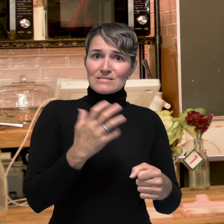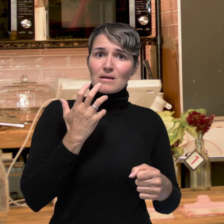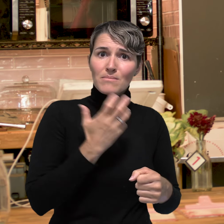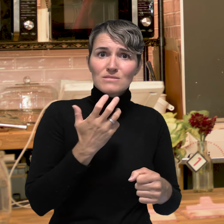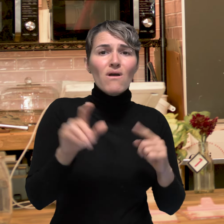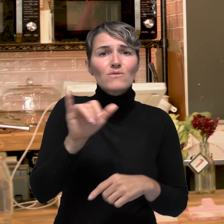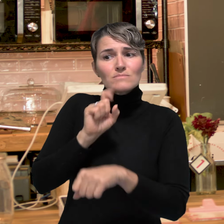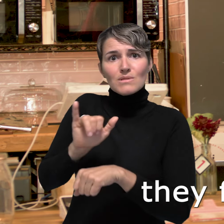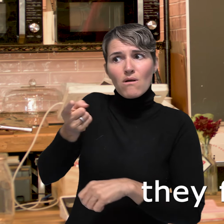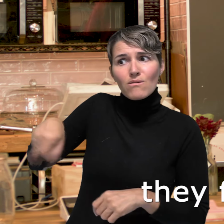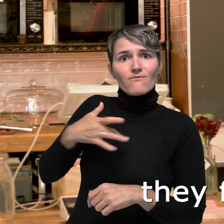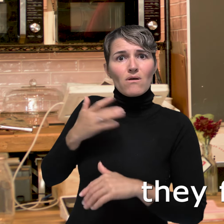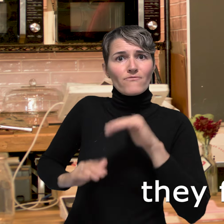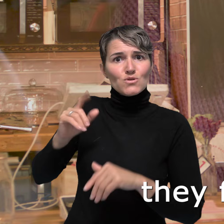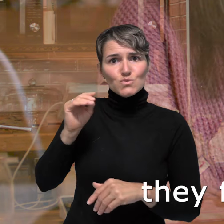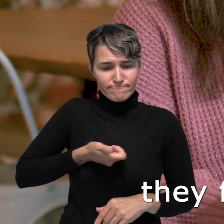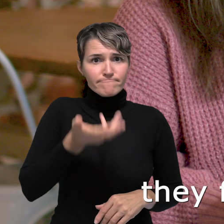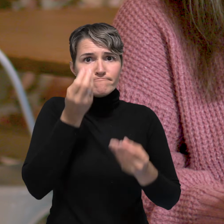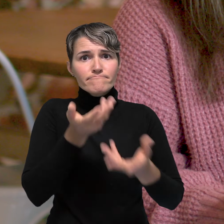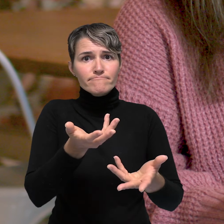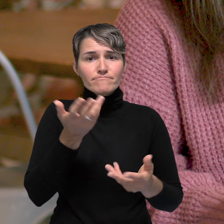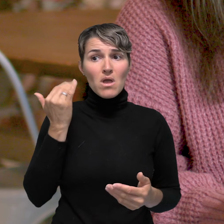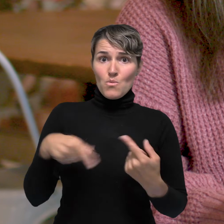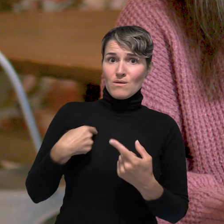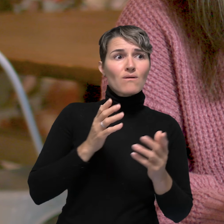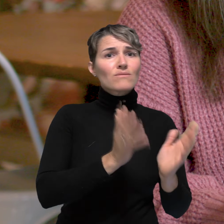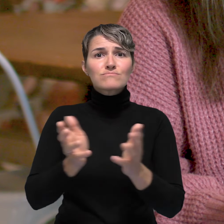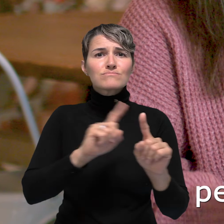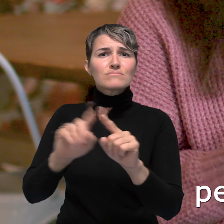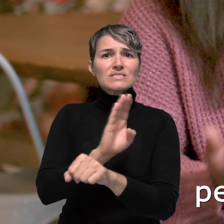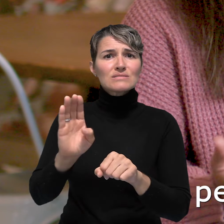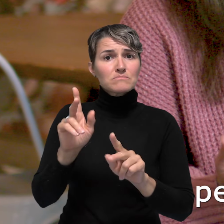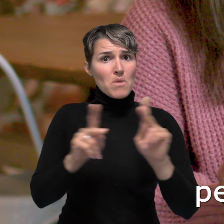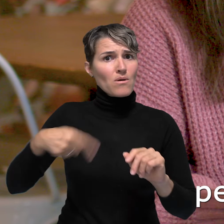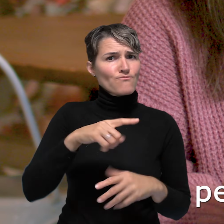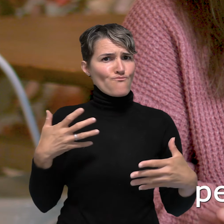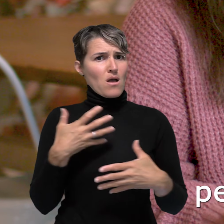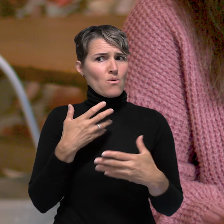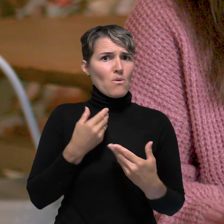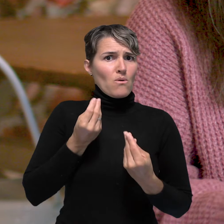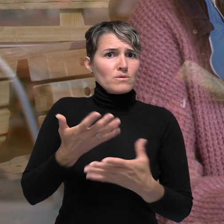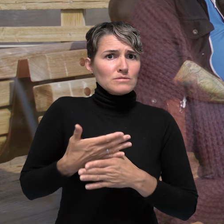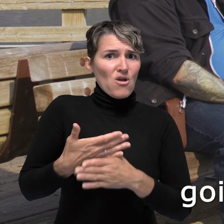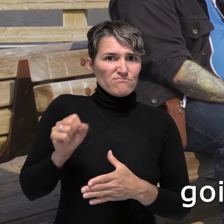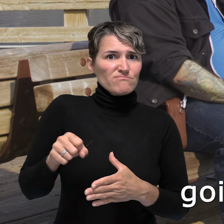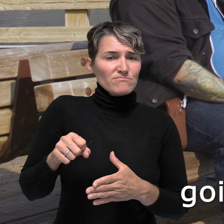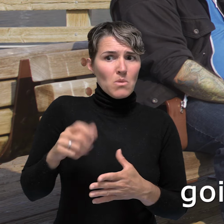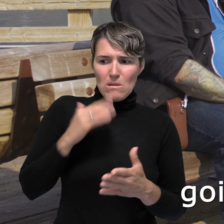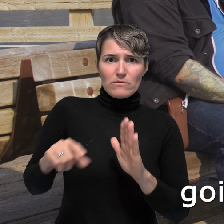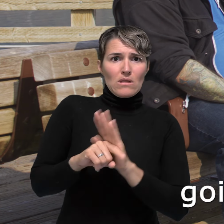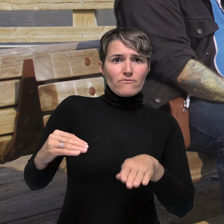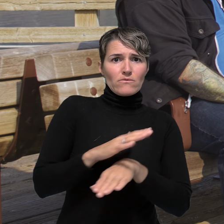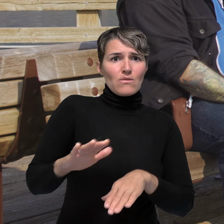that space is amazing, but also the fact that they feel comfortable to disclose that, because that's when you talk to a lot of businesses, people are afraid to share that, thinking that that's going to have